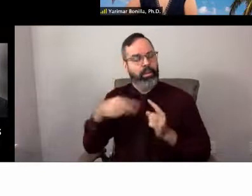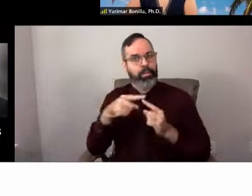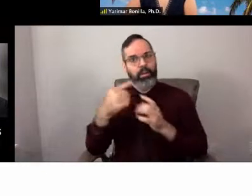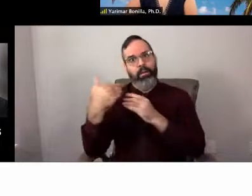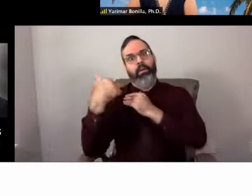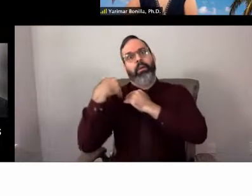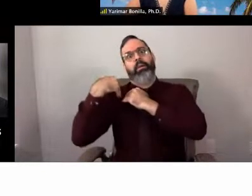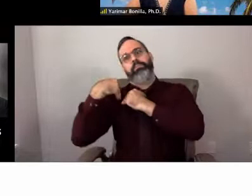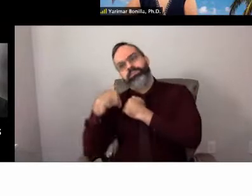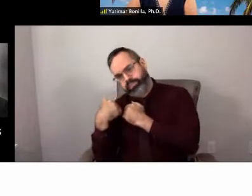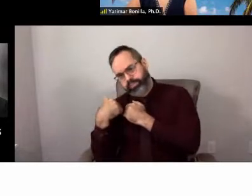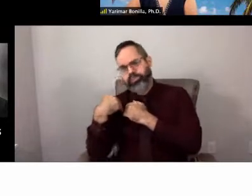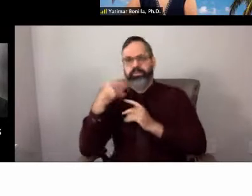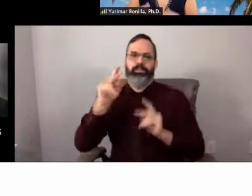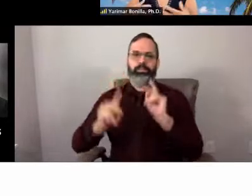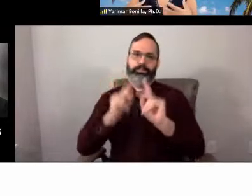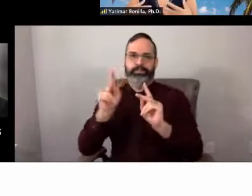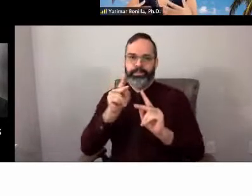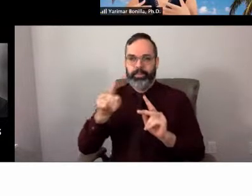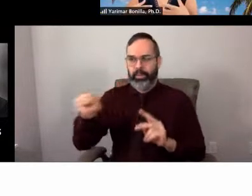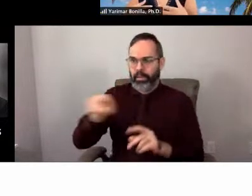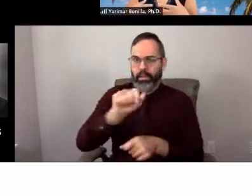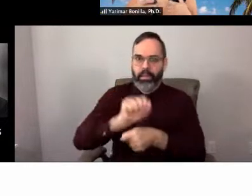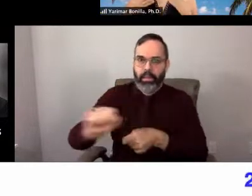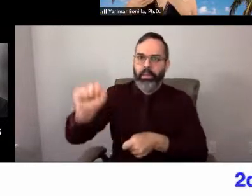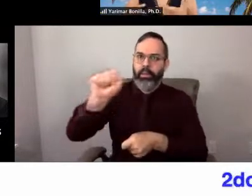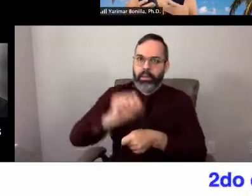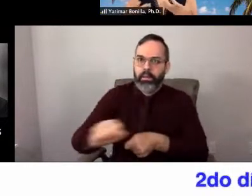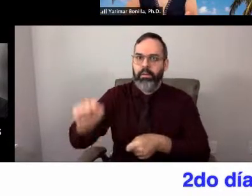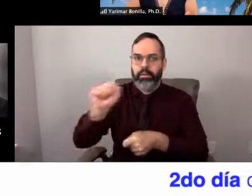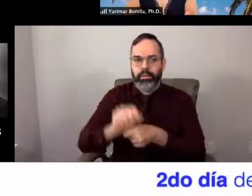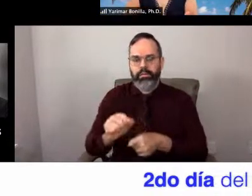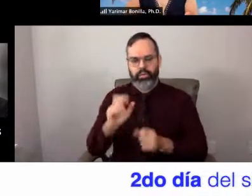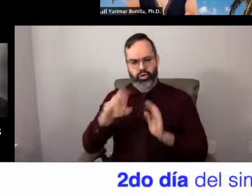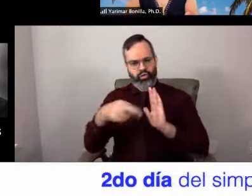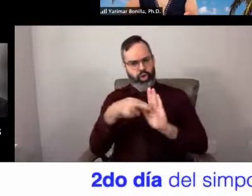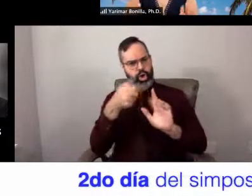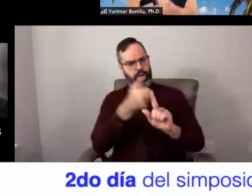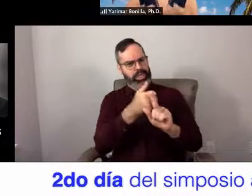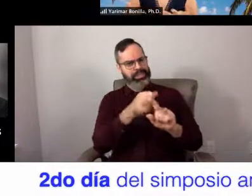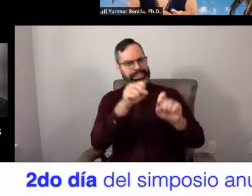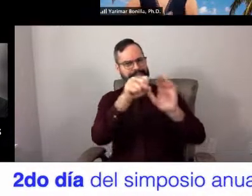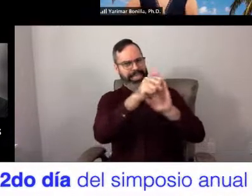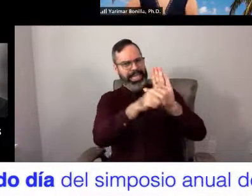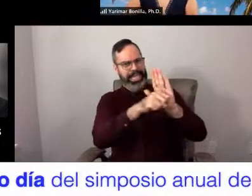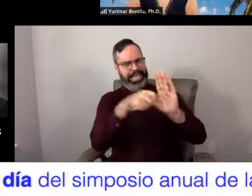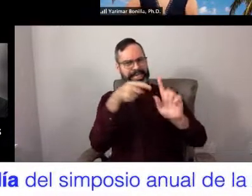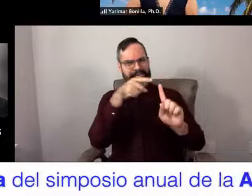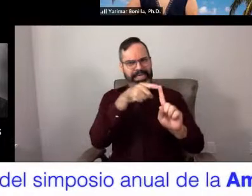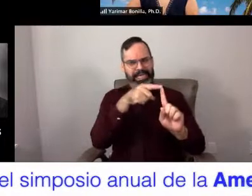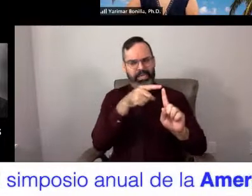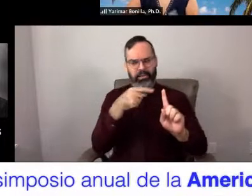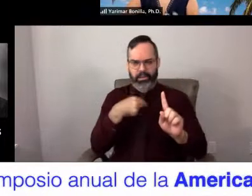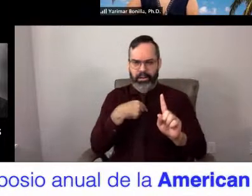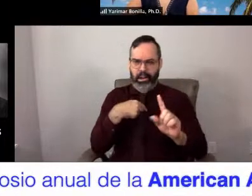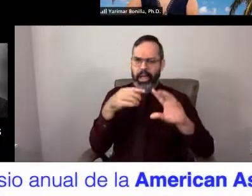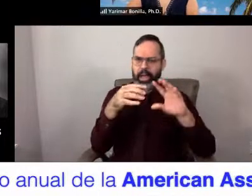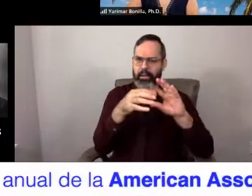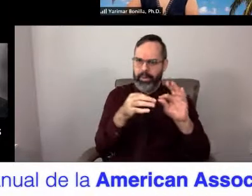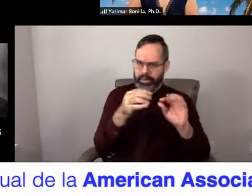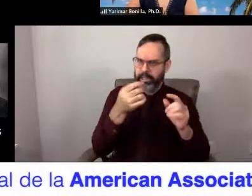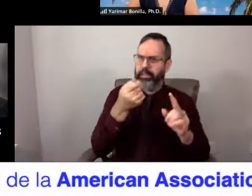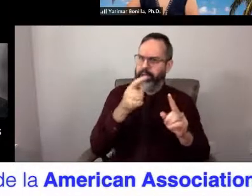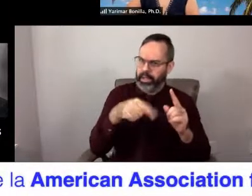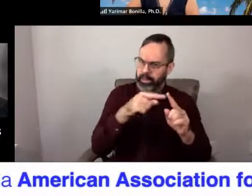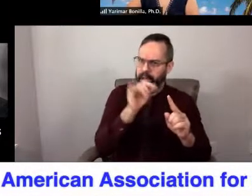individuals, and also, the role of the state. I mentioned a little bit about this in